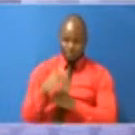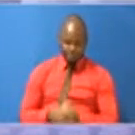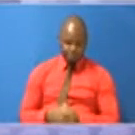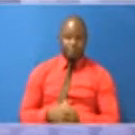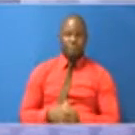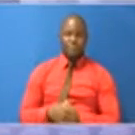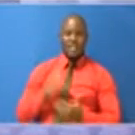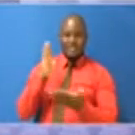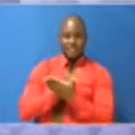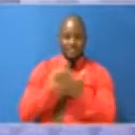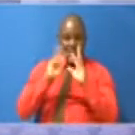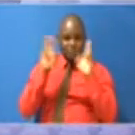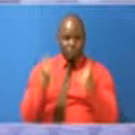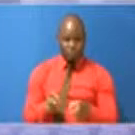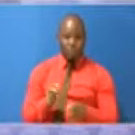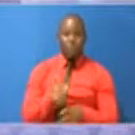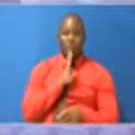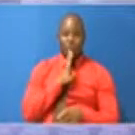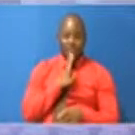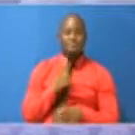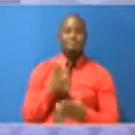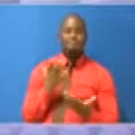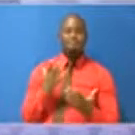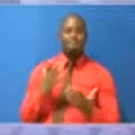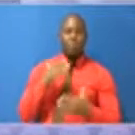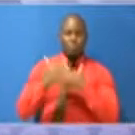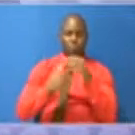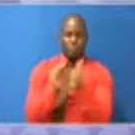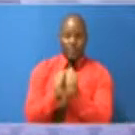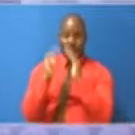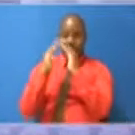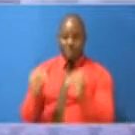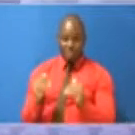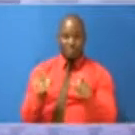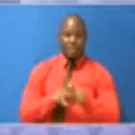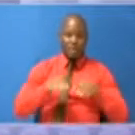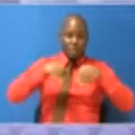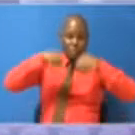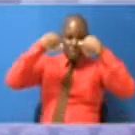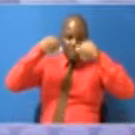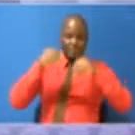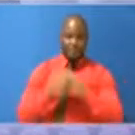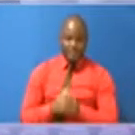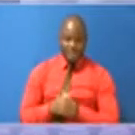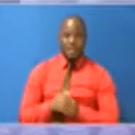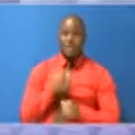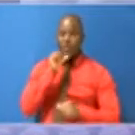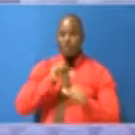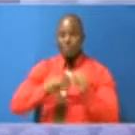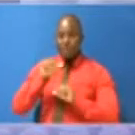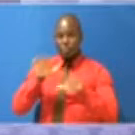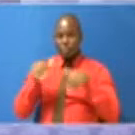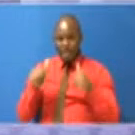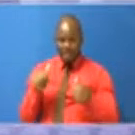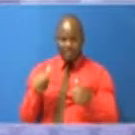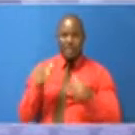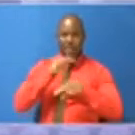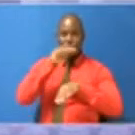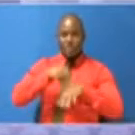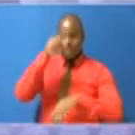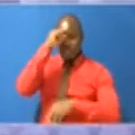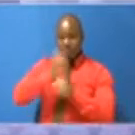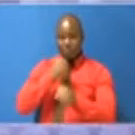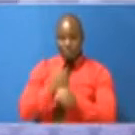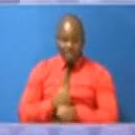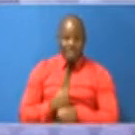must order the distribution issue of water because water goes hand in hand with housing so i was talking about the quantity and it's not about waiting for an angel from national government to